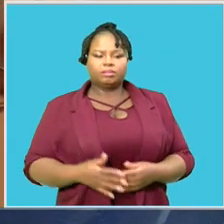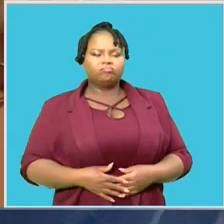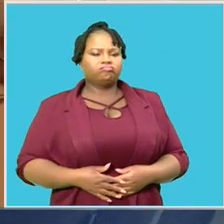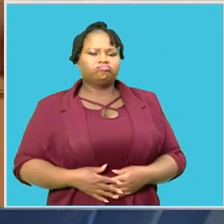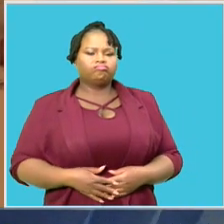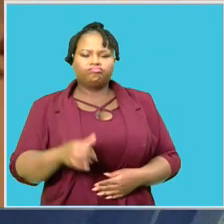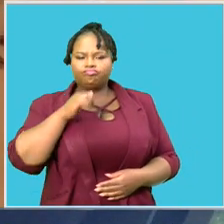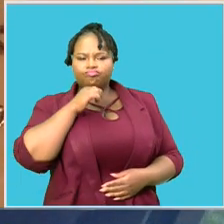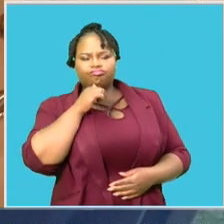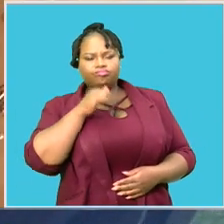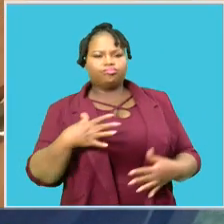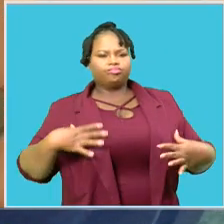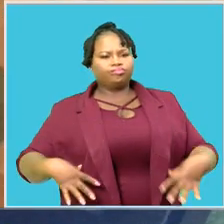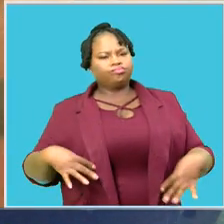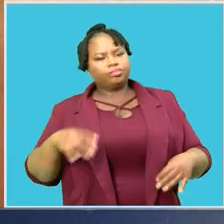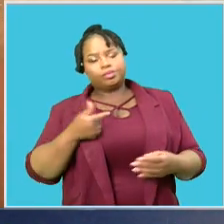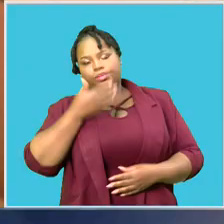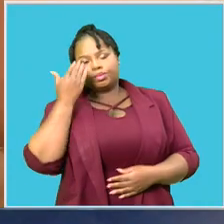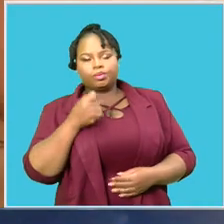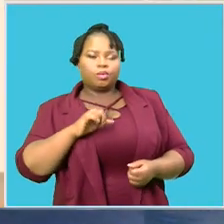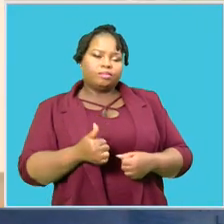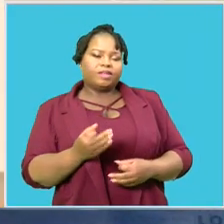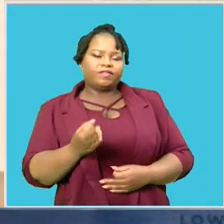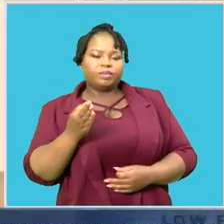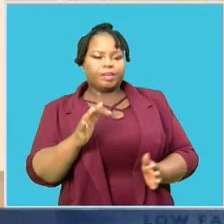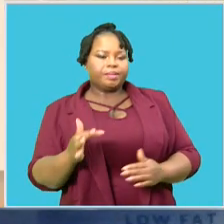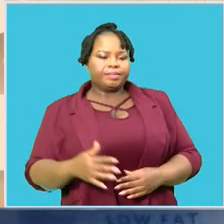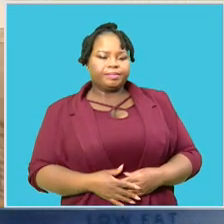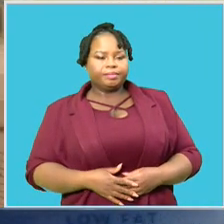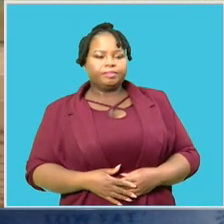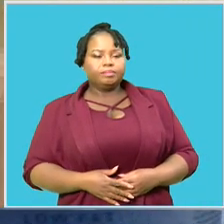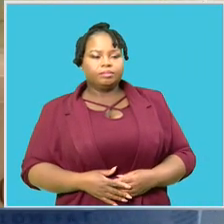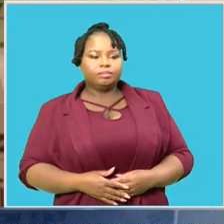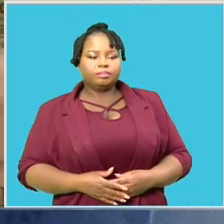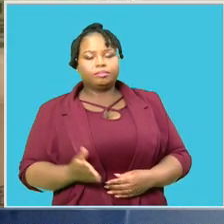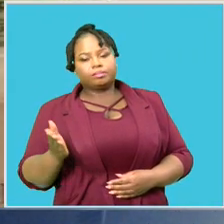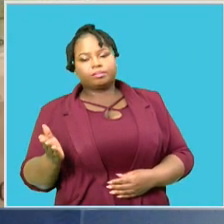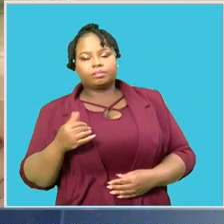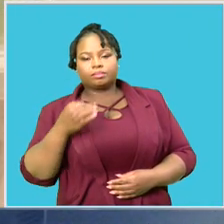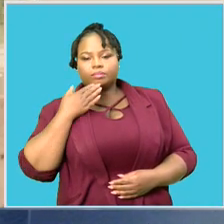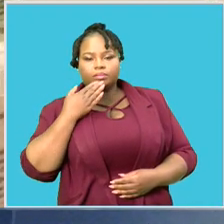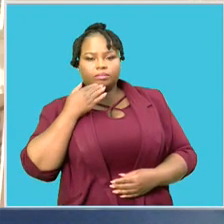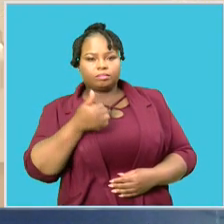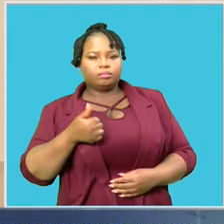afraid, do it scared. You'll never know what lays on the other side. Let's it. Let's do